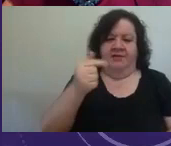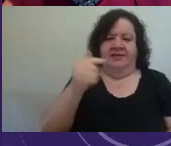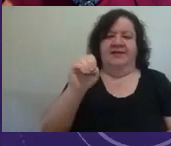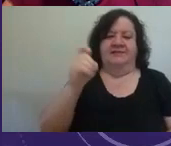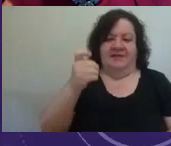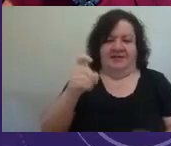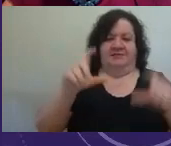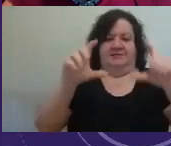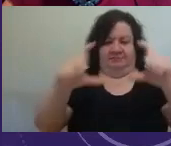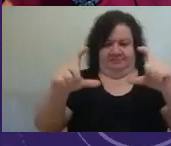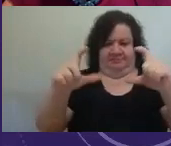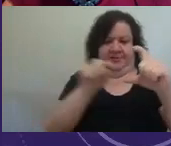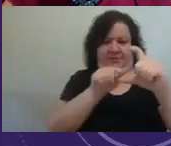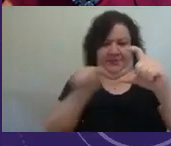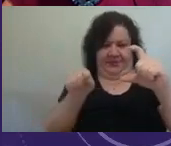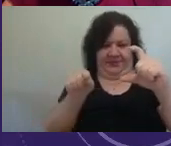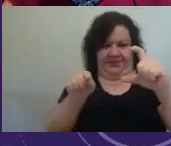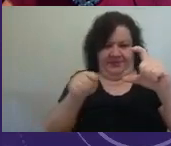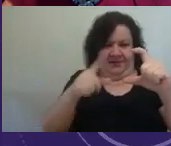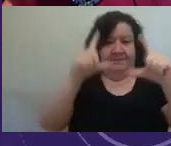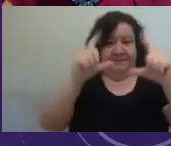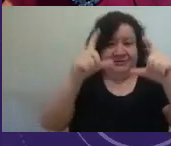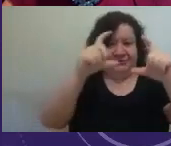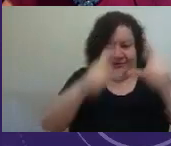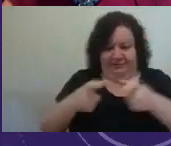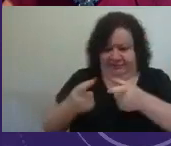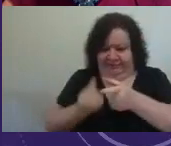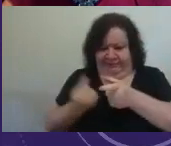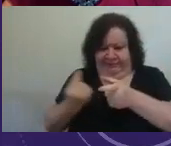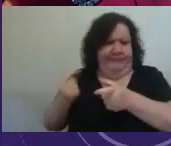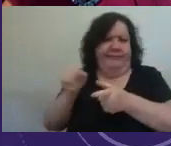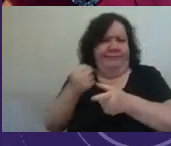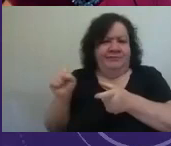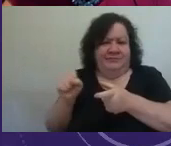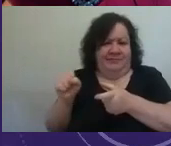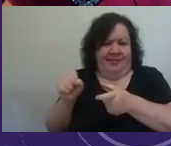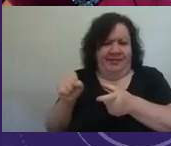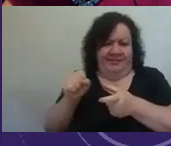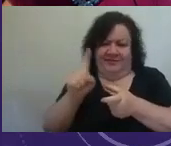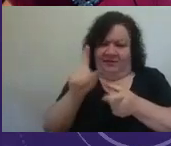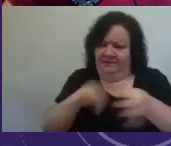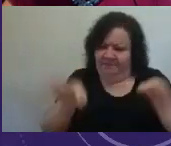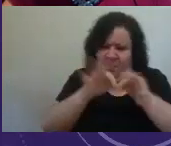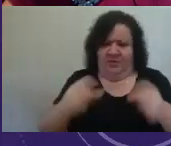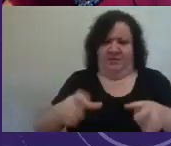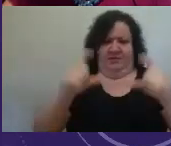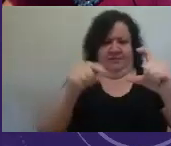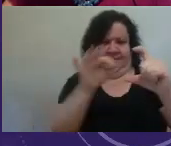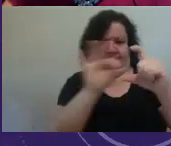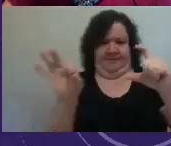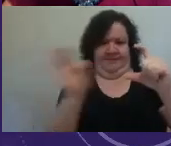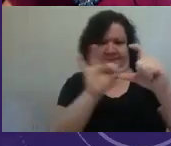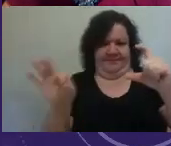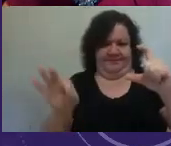but alt text should always be given top priority. Alt text has a universal benefit, not just